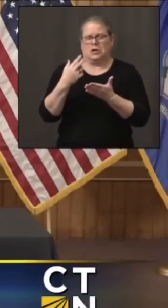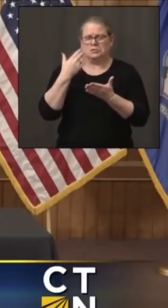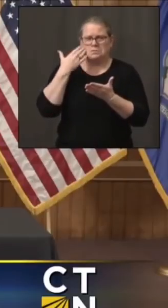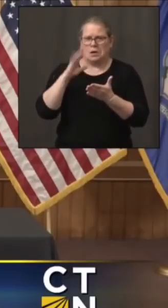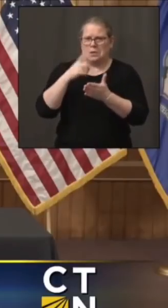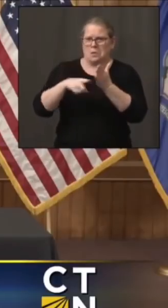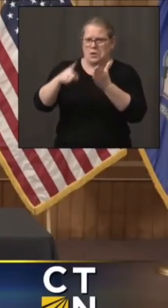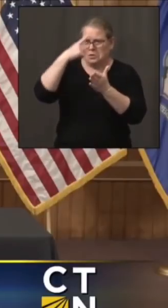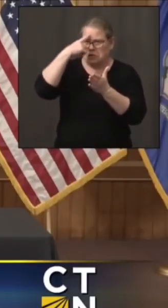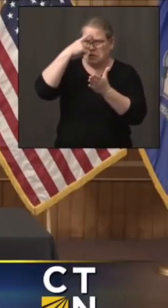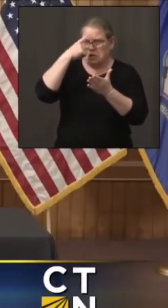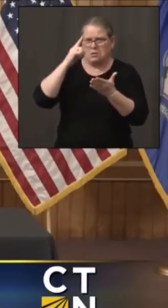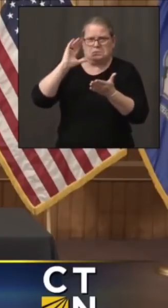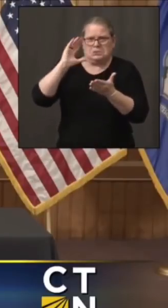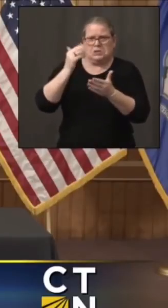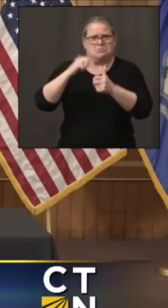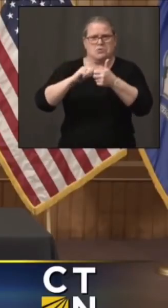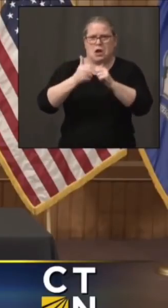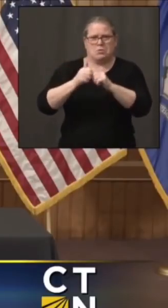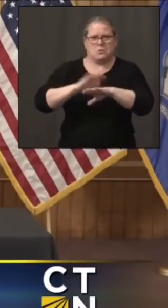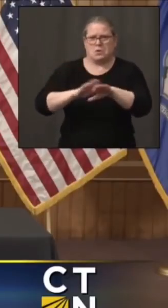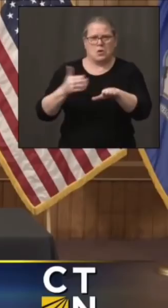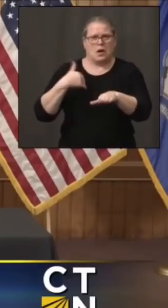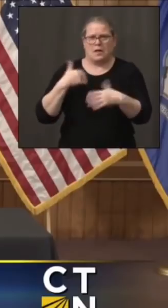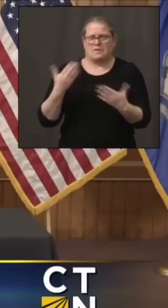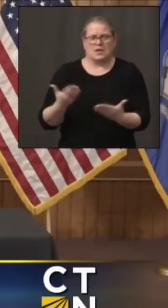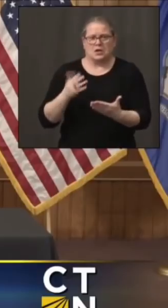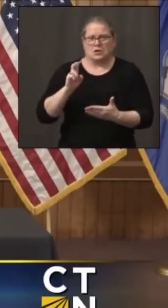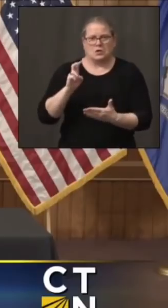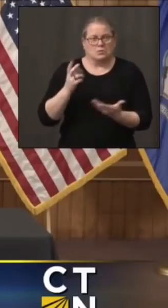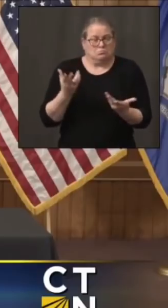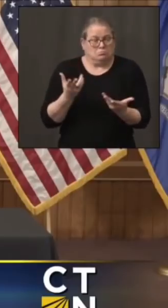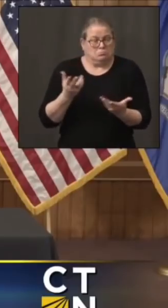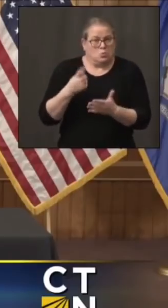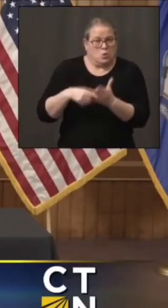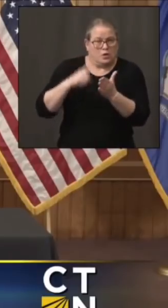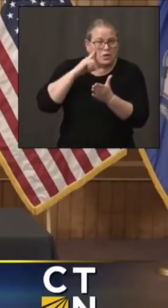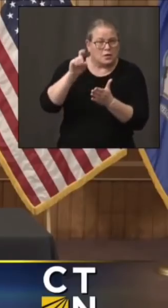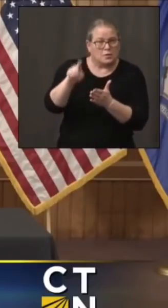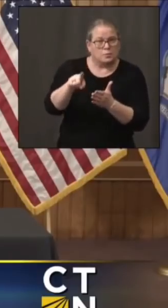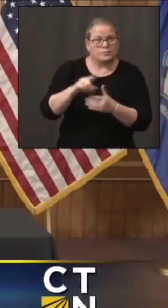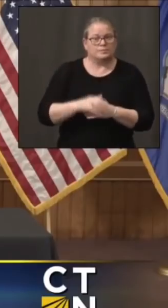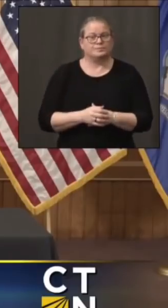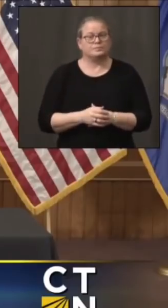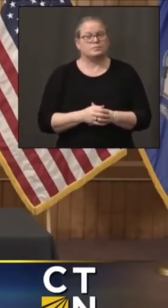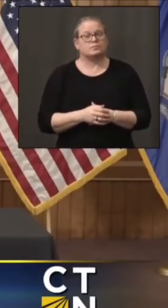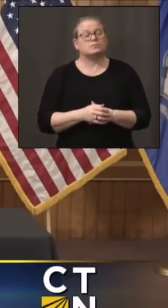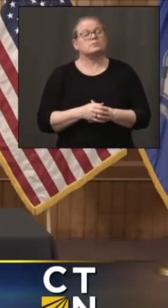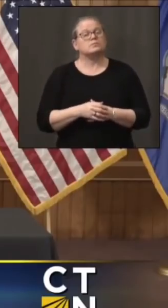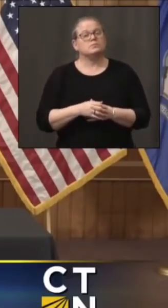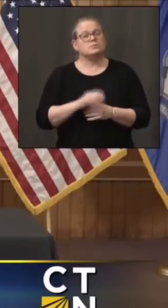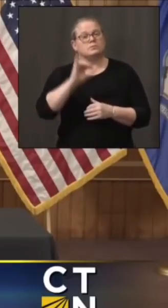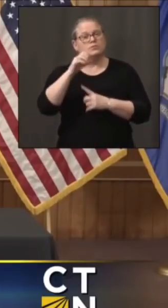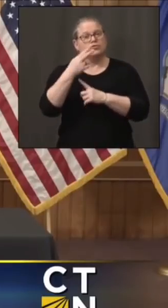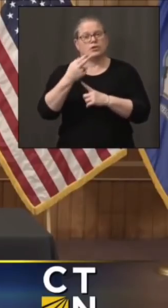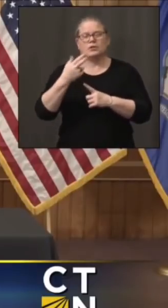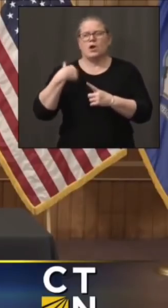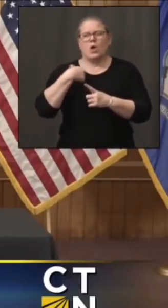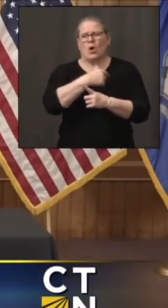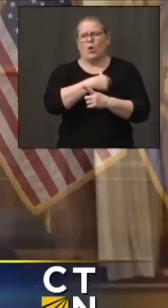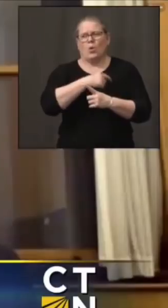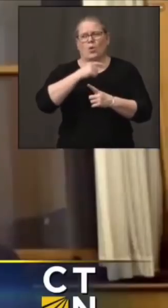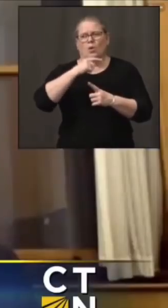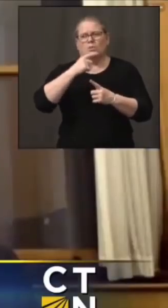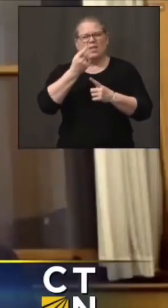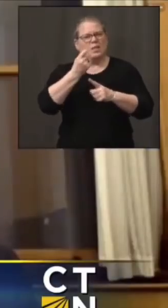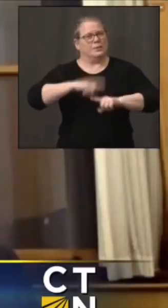but... Yeah, that's right. I mean, I think our philosophy maybe is a little different in that we do put a lot of trust and faith in our